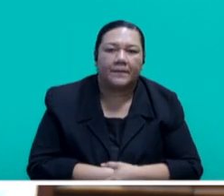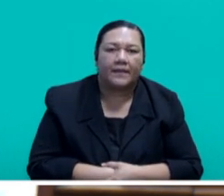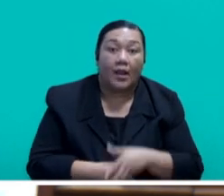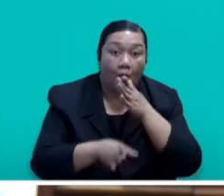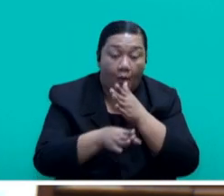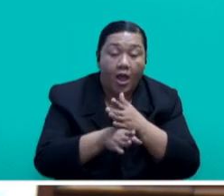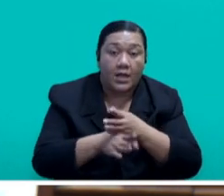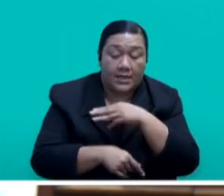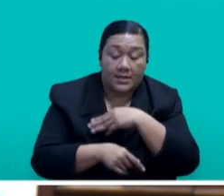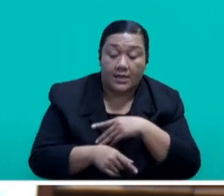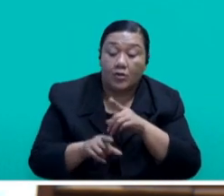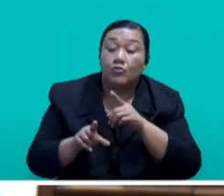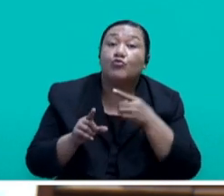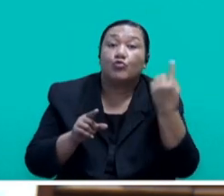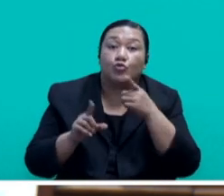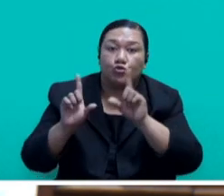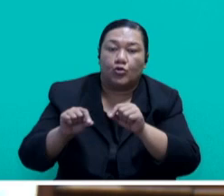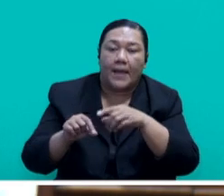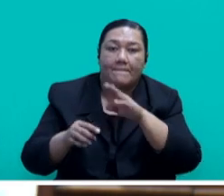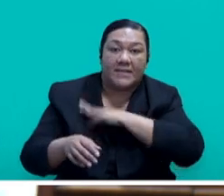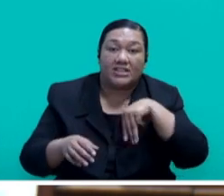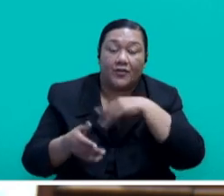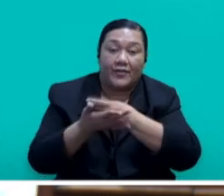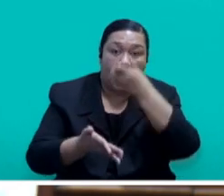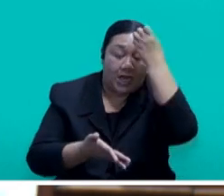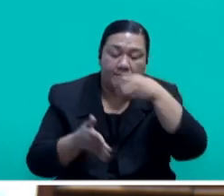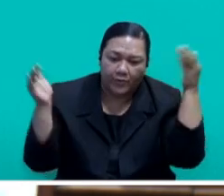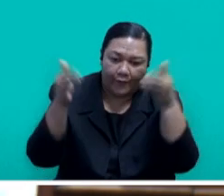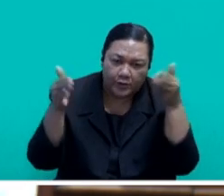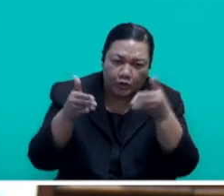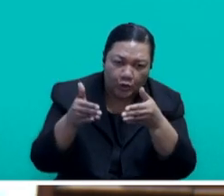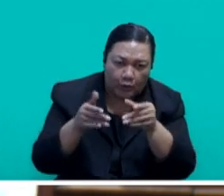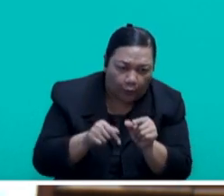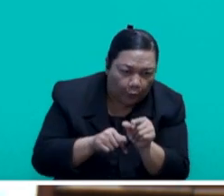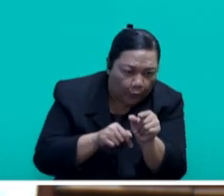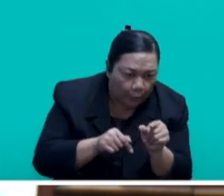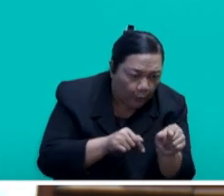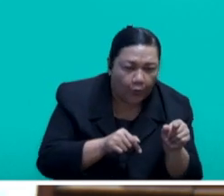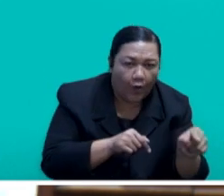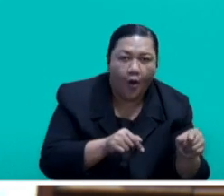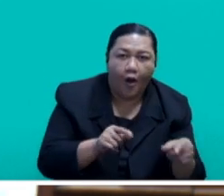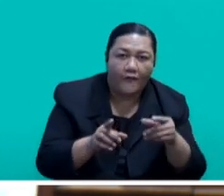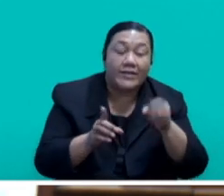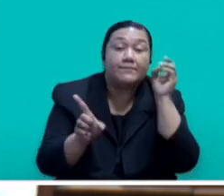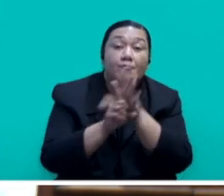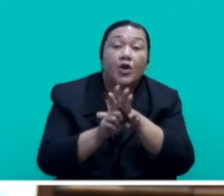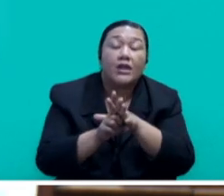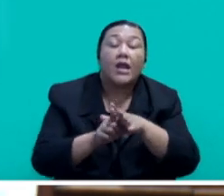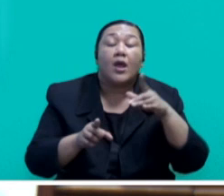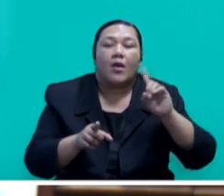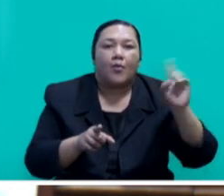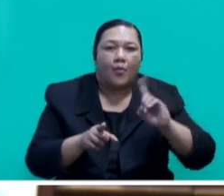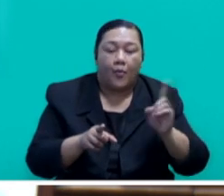the Ministry of Economy to truly reflect the streamlining of the core function of the public service has